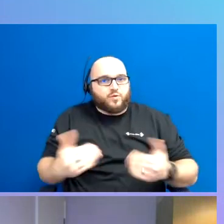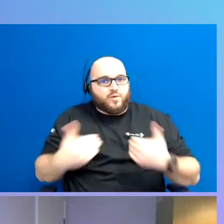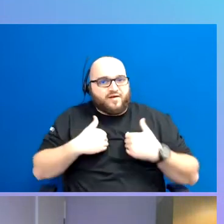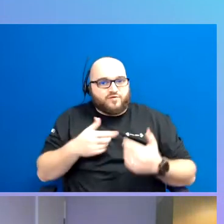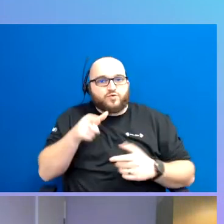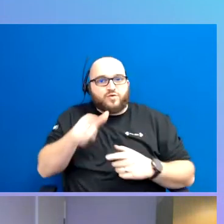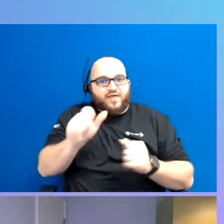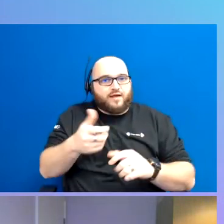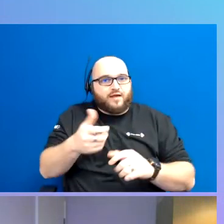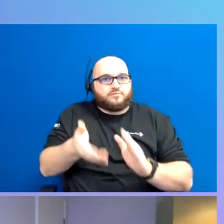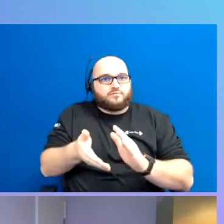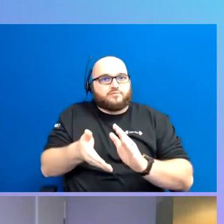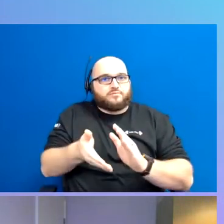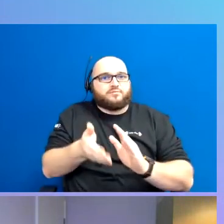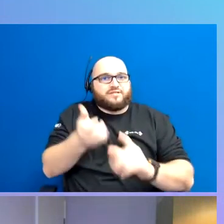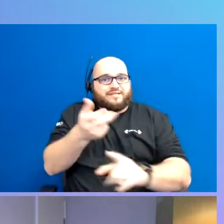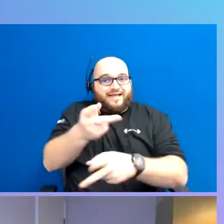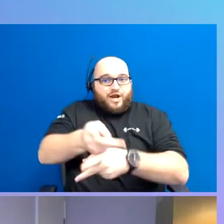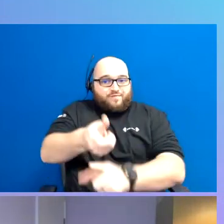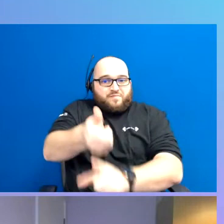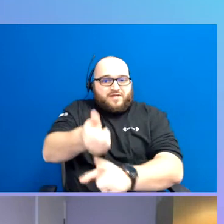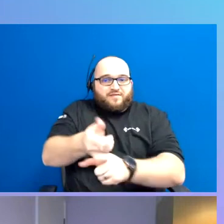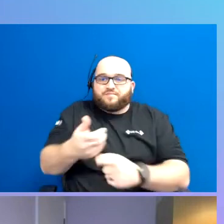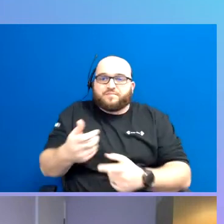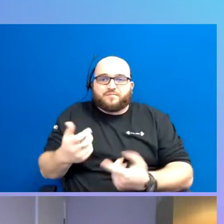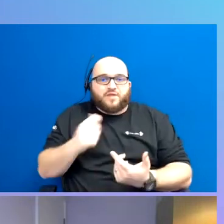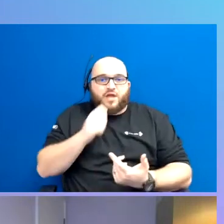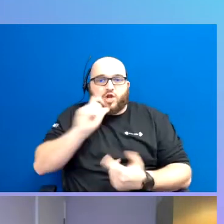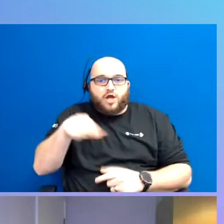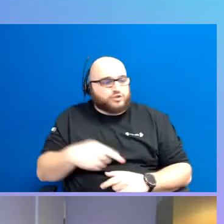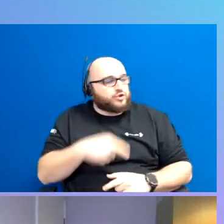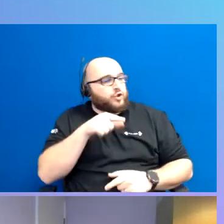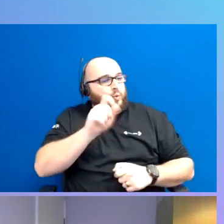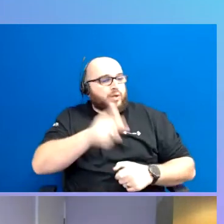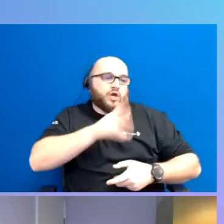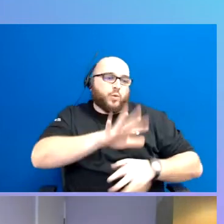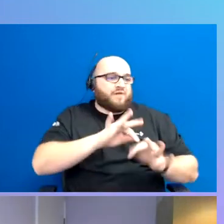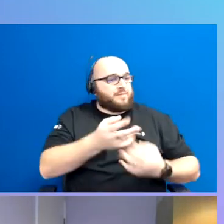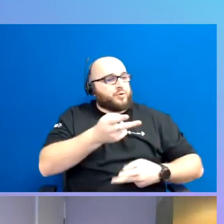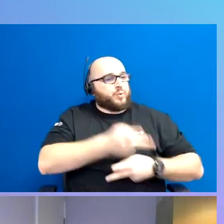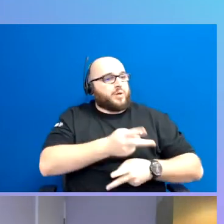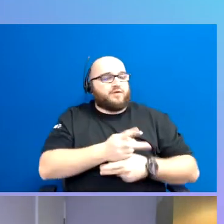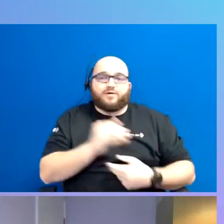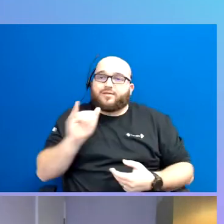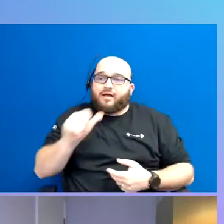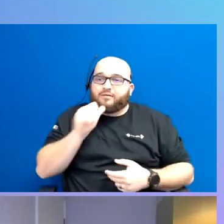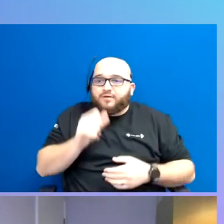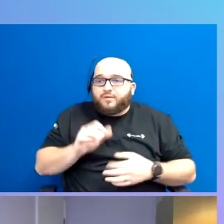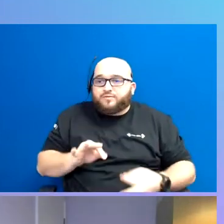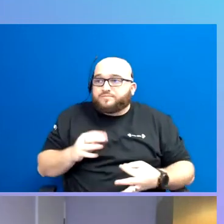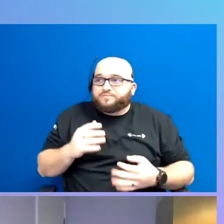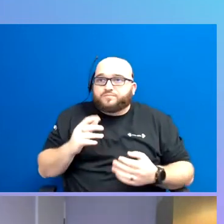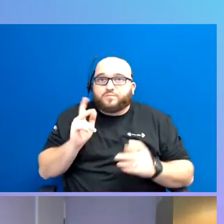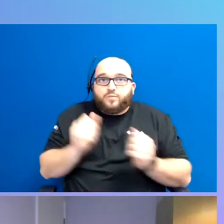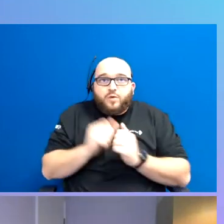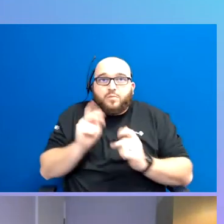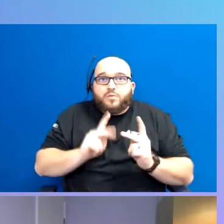tell people to get a family member to do it. It's not a respectful way to approach someone facing those